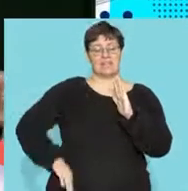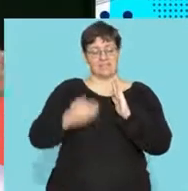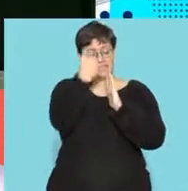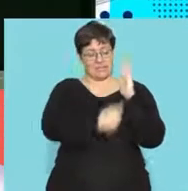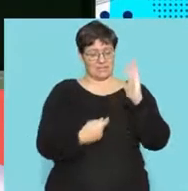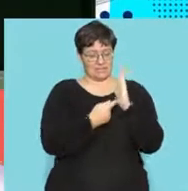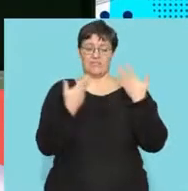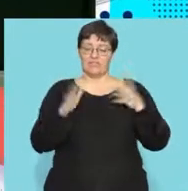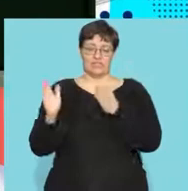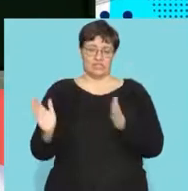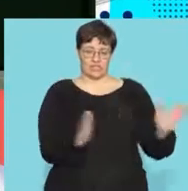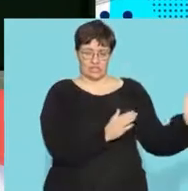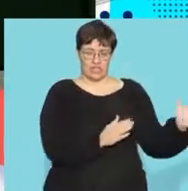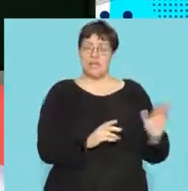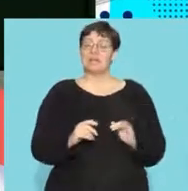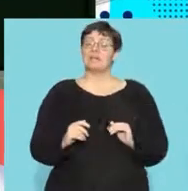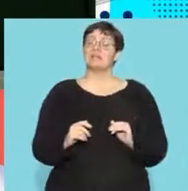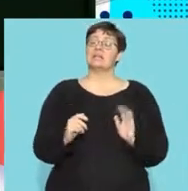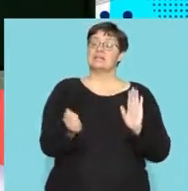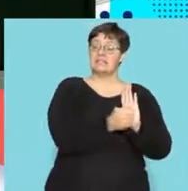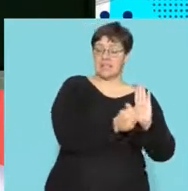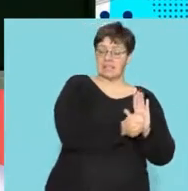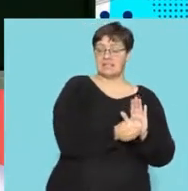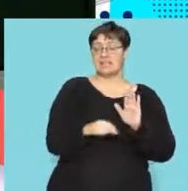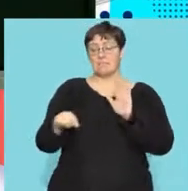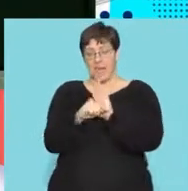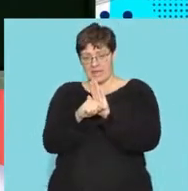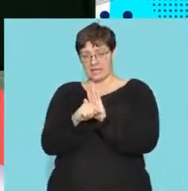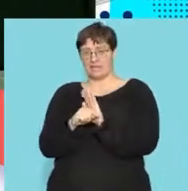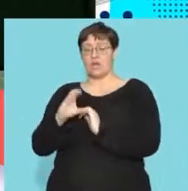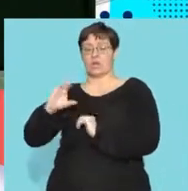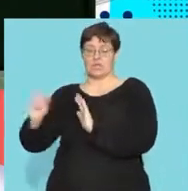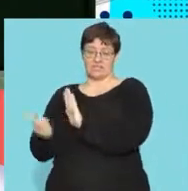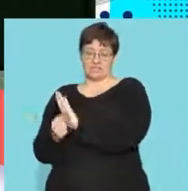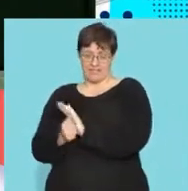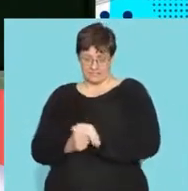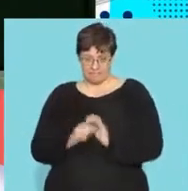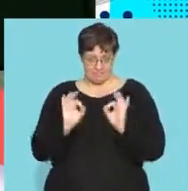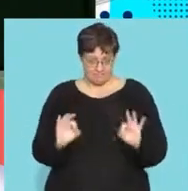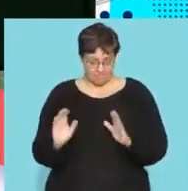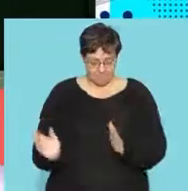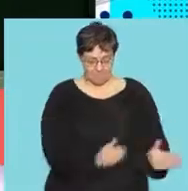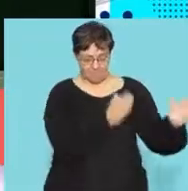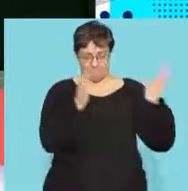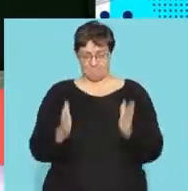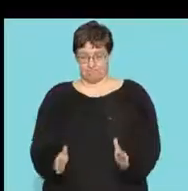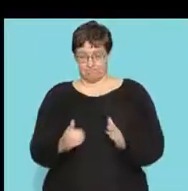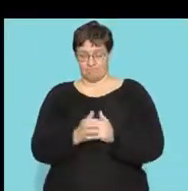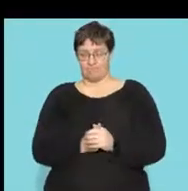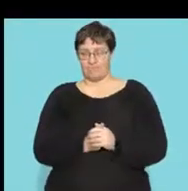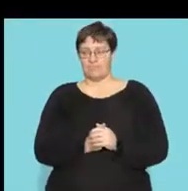and dusted. What is it? Sales less the cost of sales. Got it? Brilliant. Let's move on.